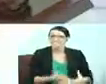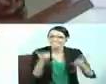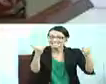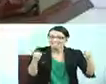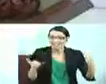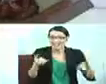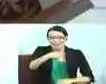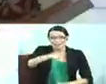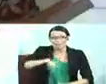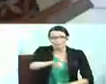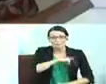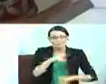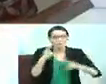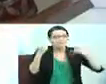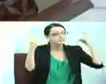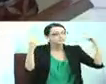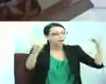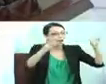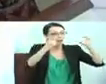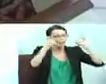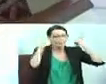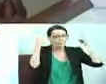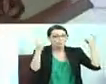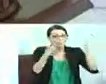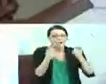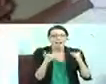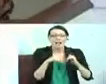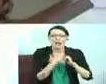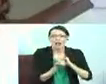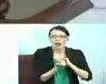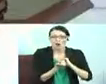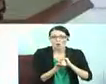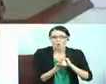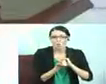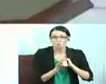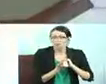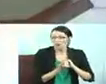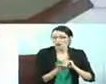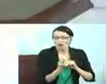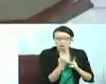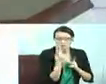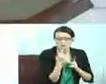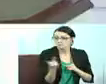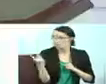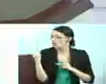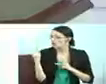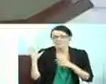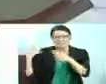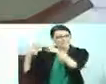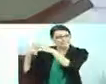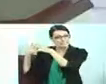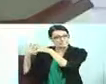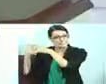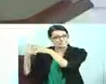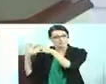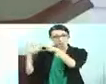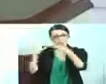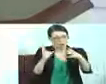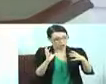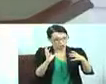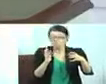Today we celebrate by taking from our past that which is